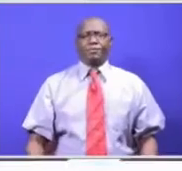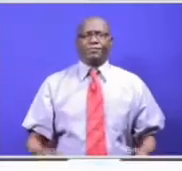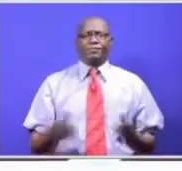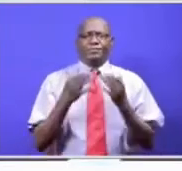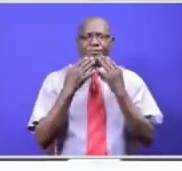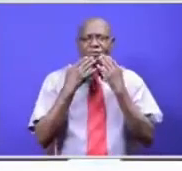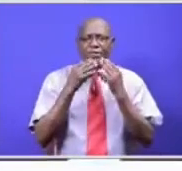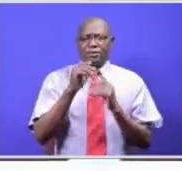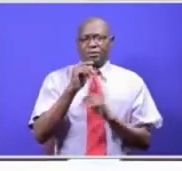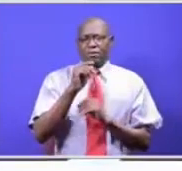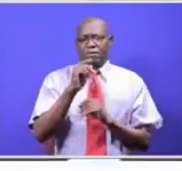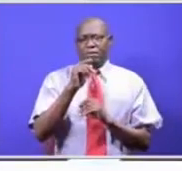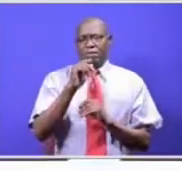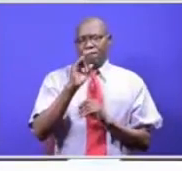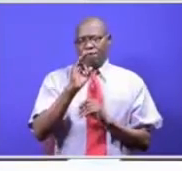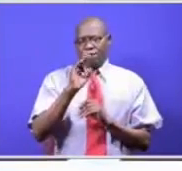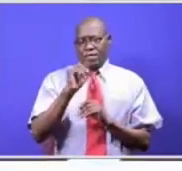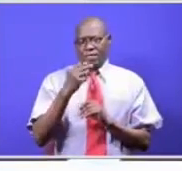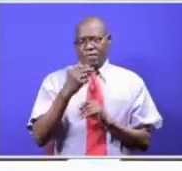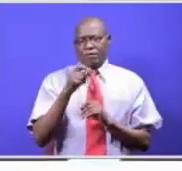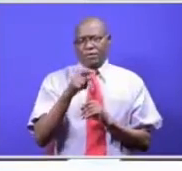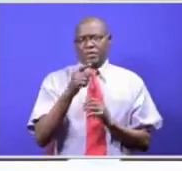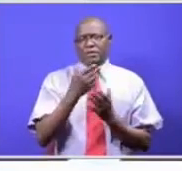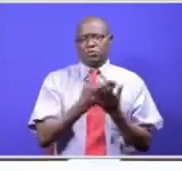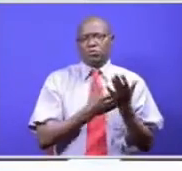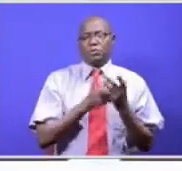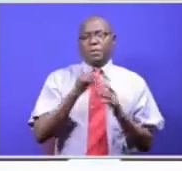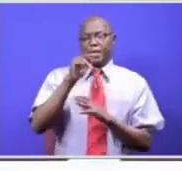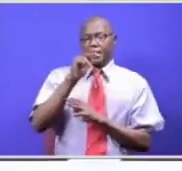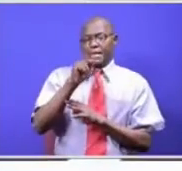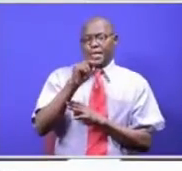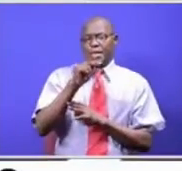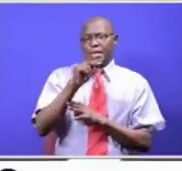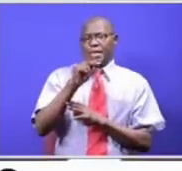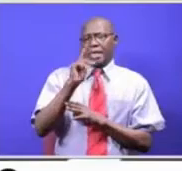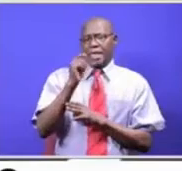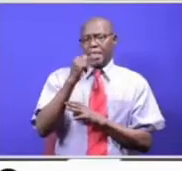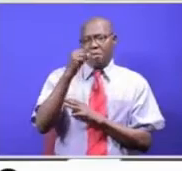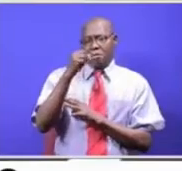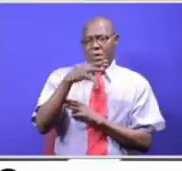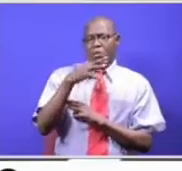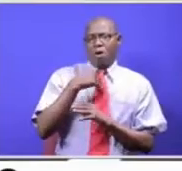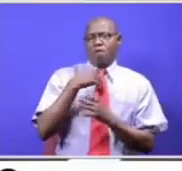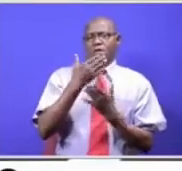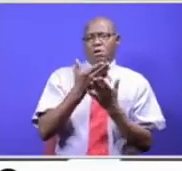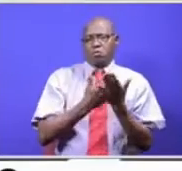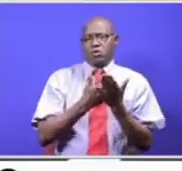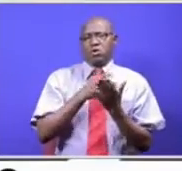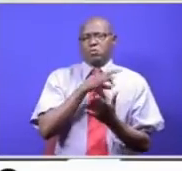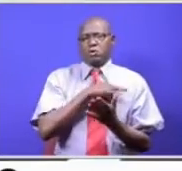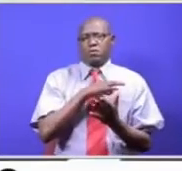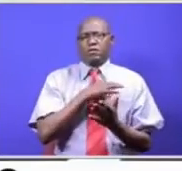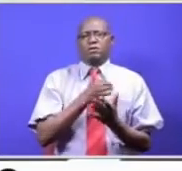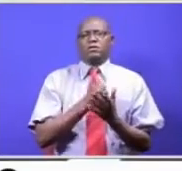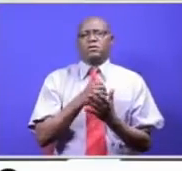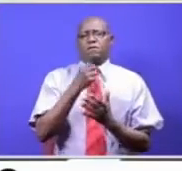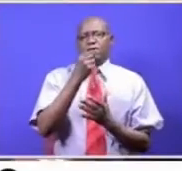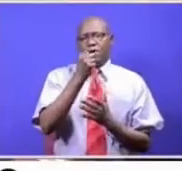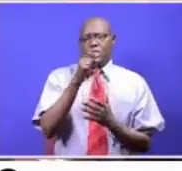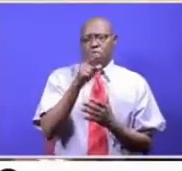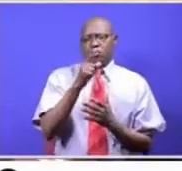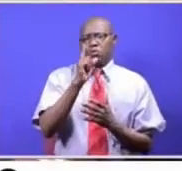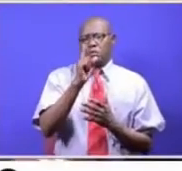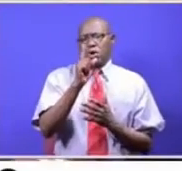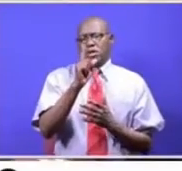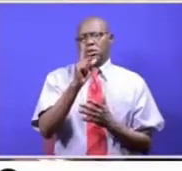Thank you, Faith, for that report. Kenya Power has reported a profit before tax of 5.12 billion